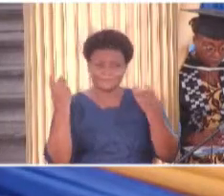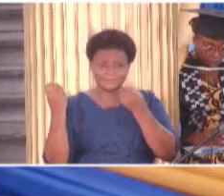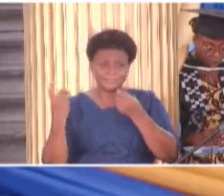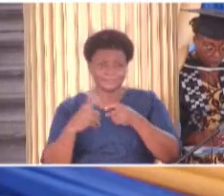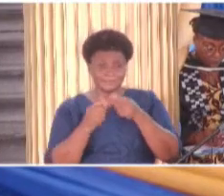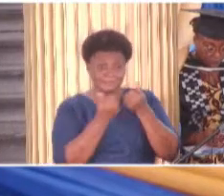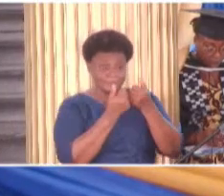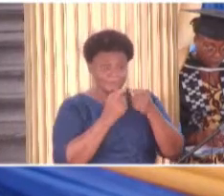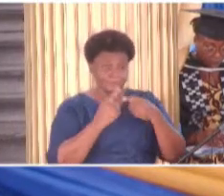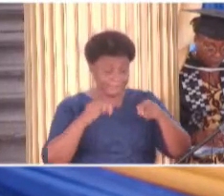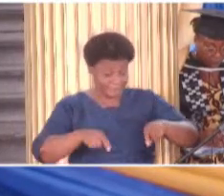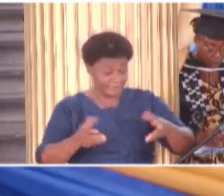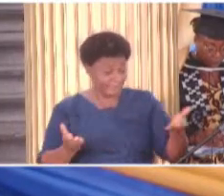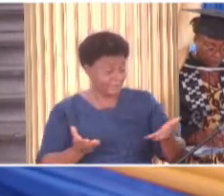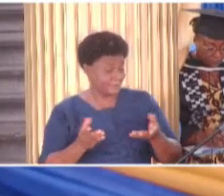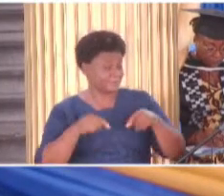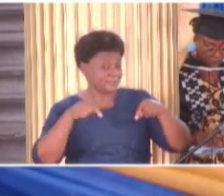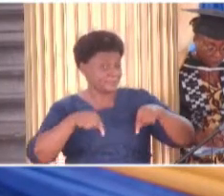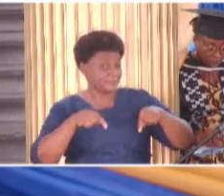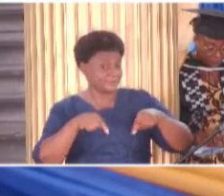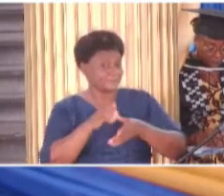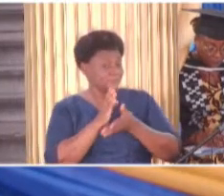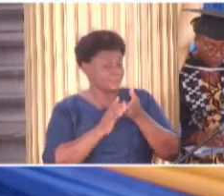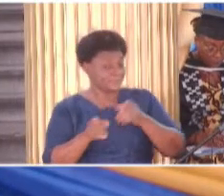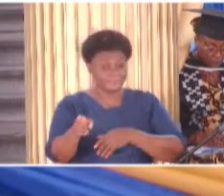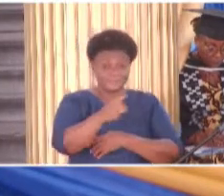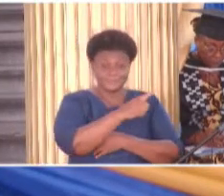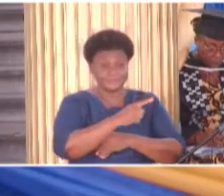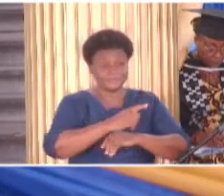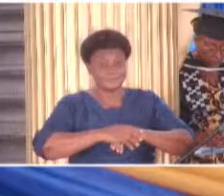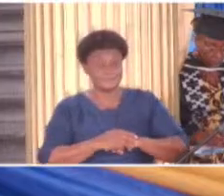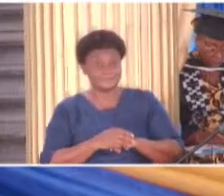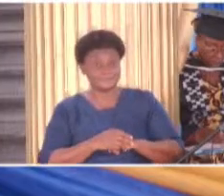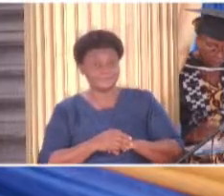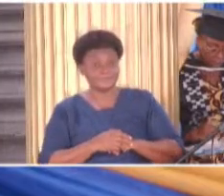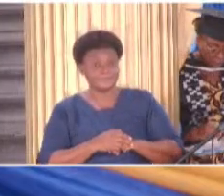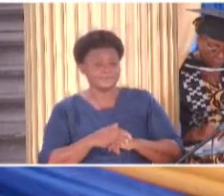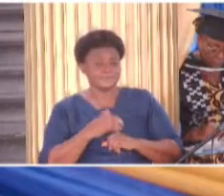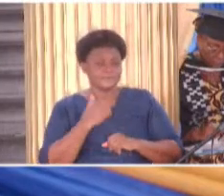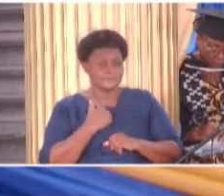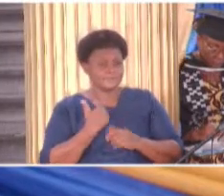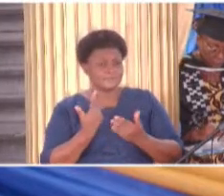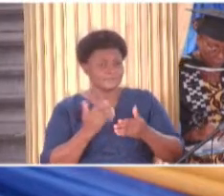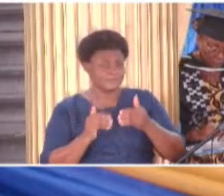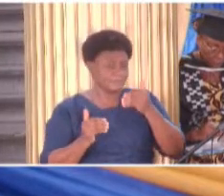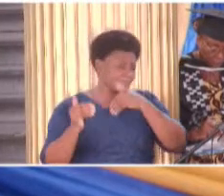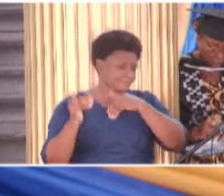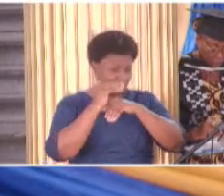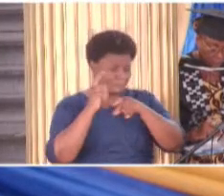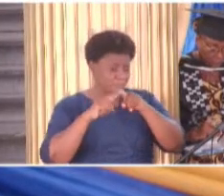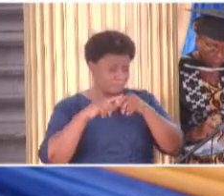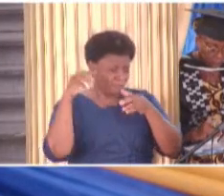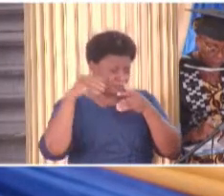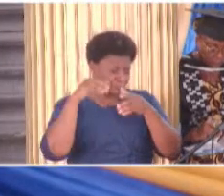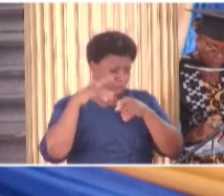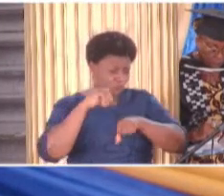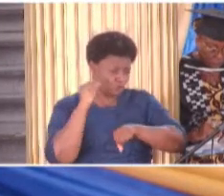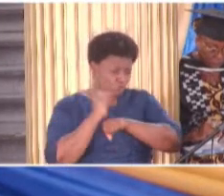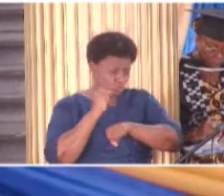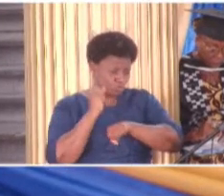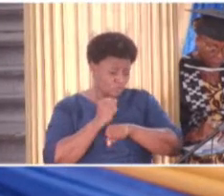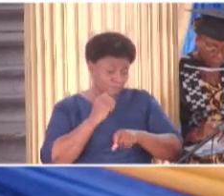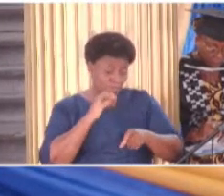here today. Some of you have pursued your studies while working